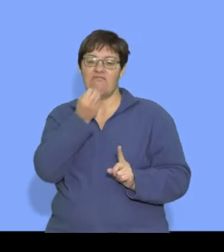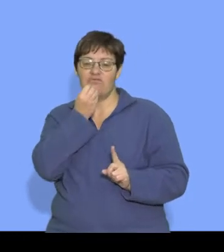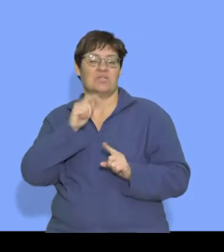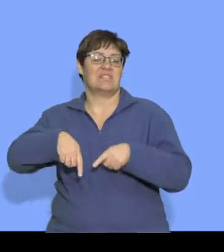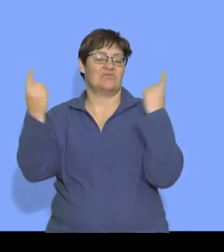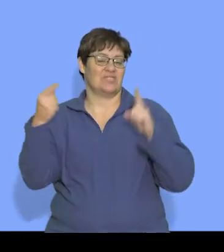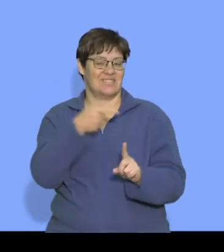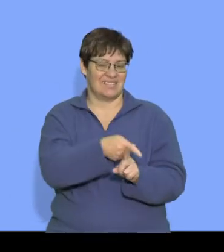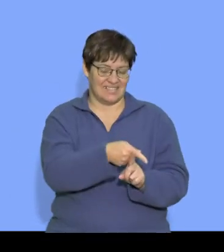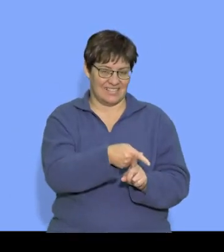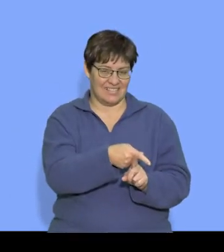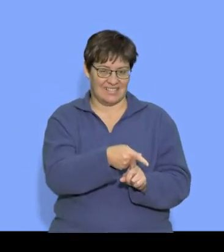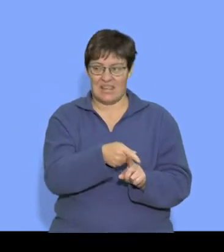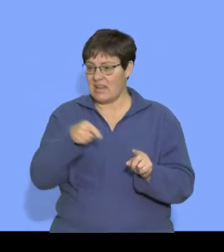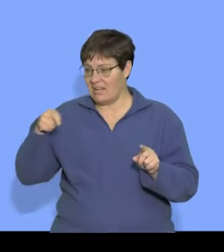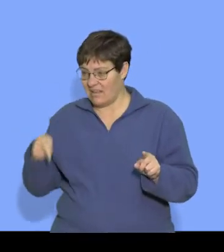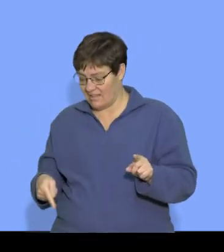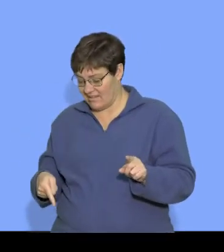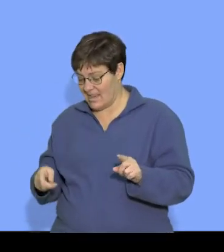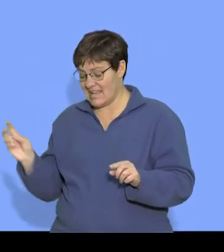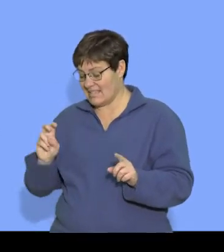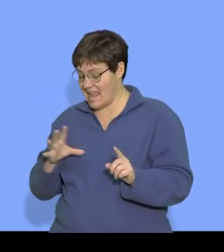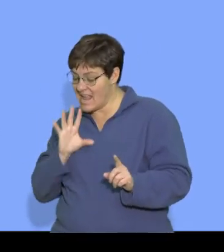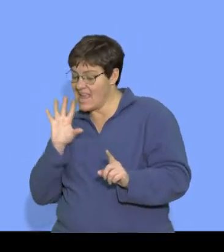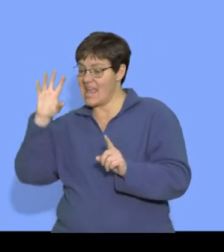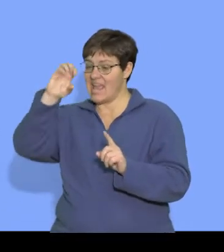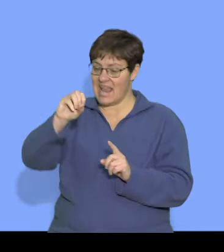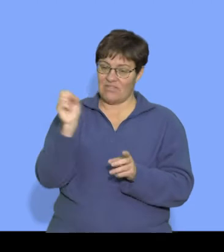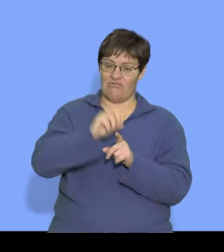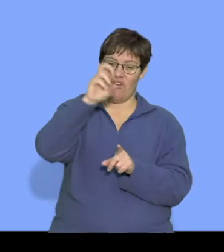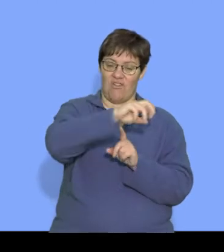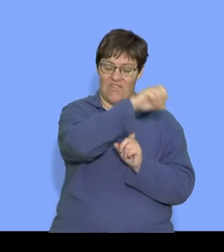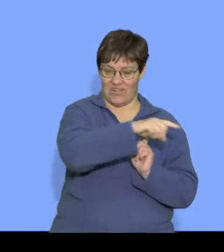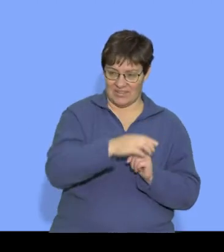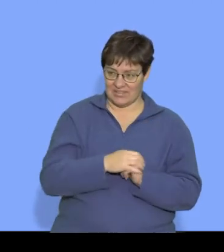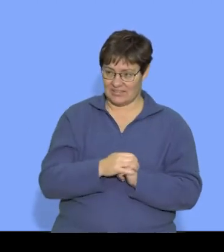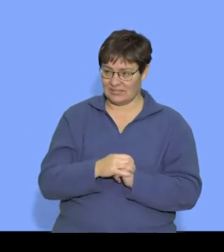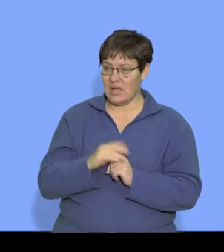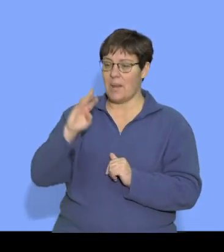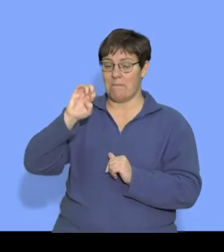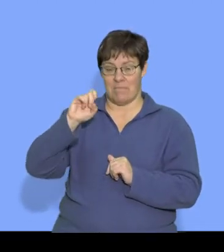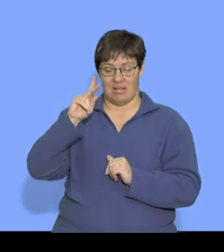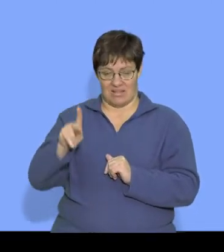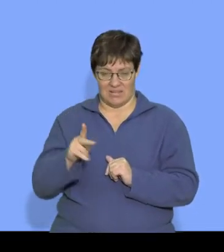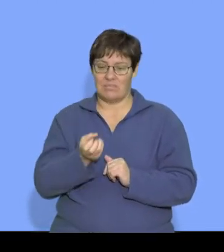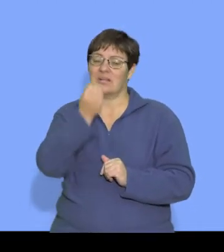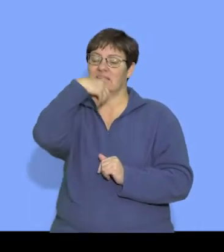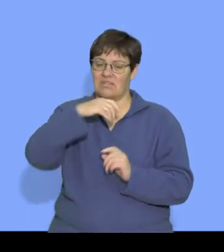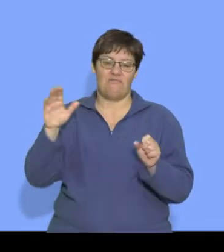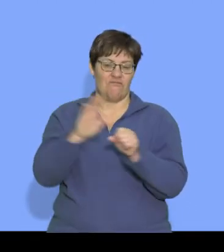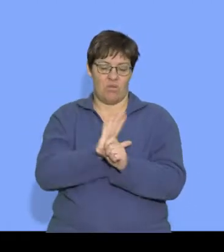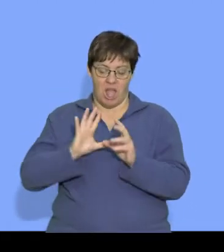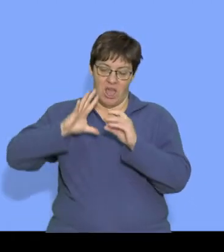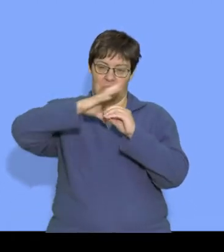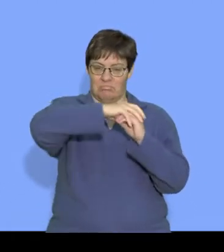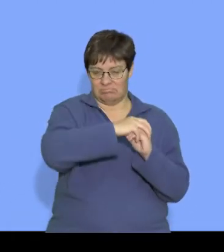different mode of nutrition. And then we finally see your tertiary consumers, in this case your bulk feeders, that are able to